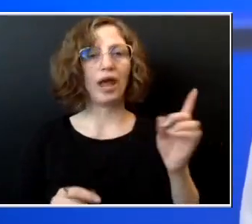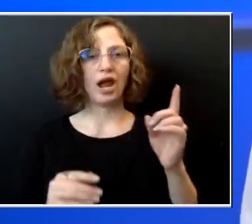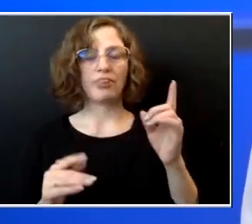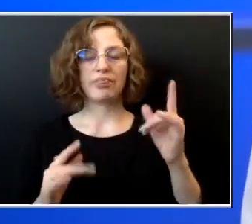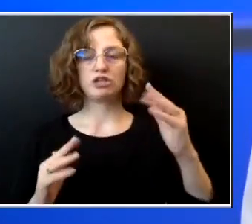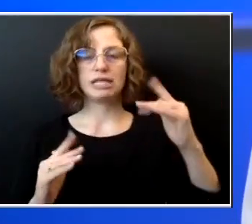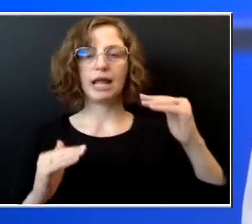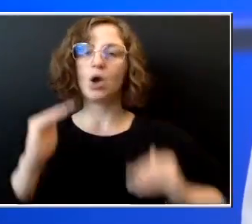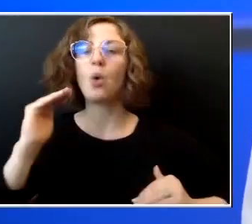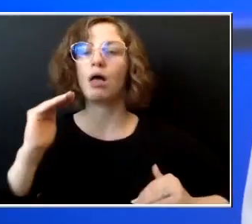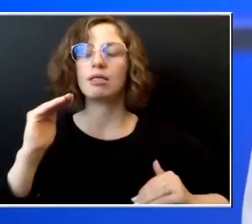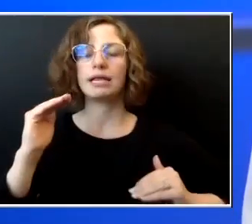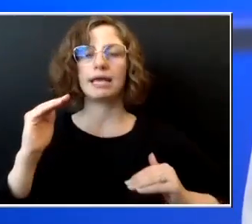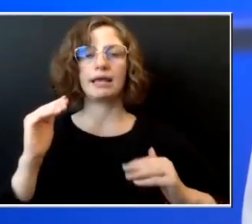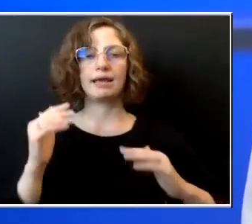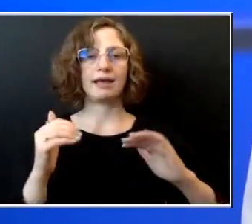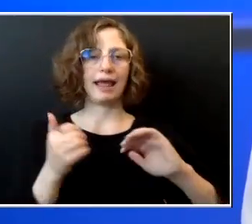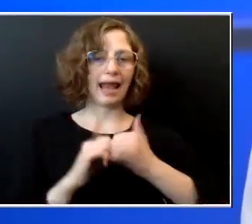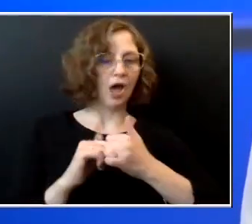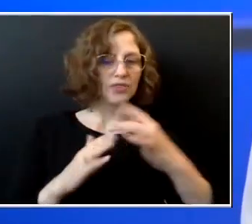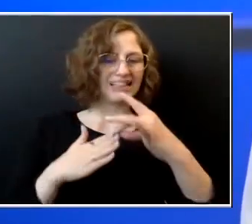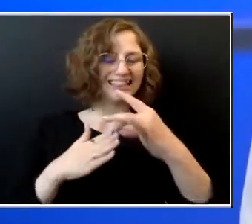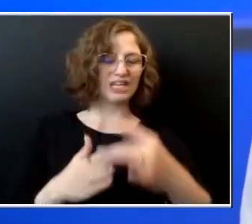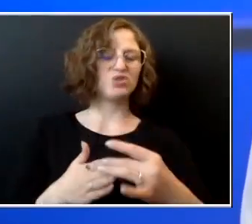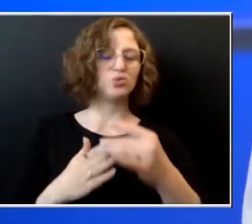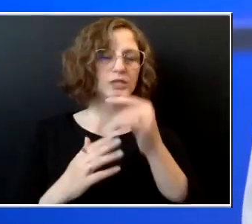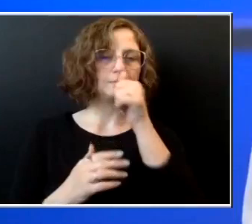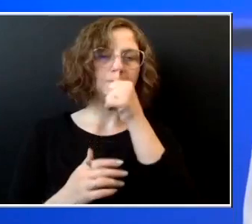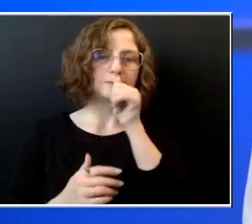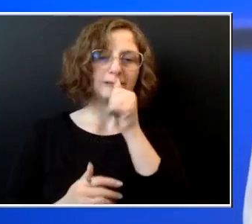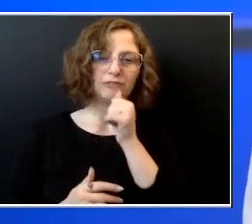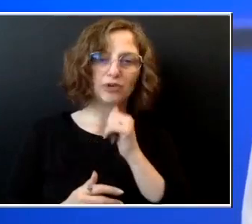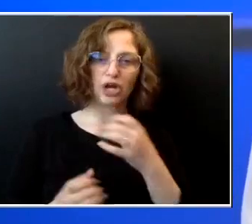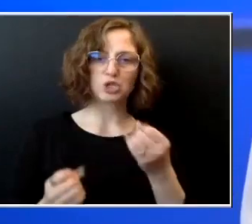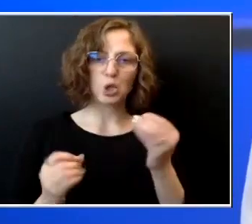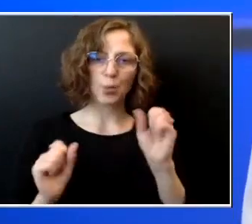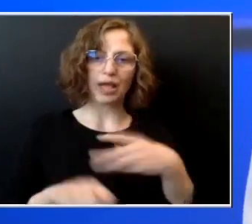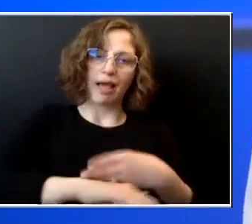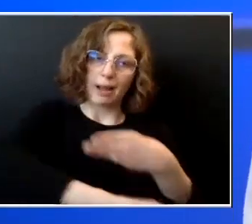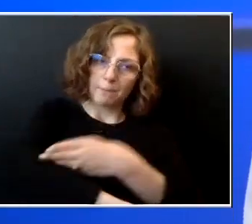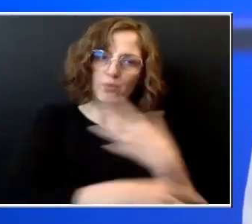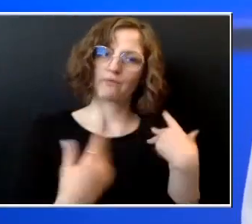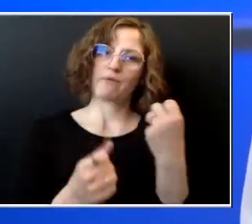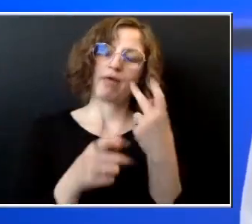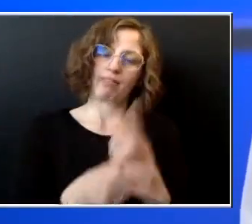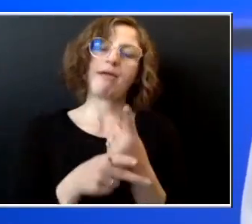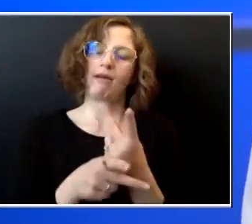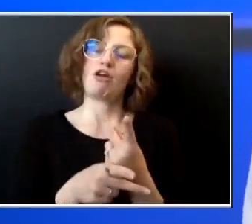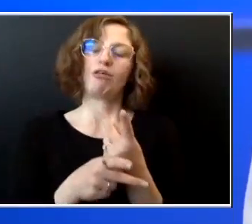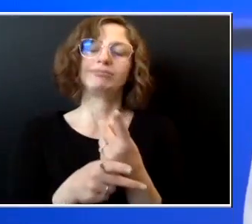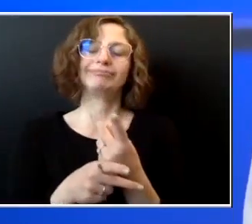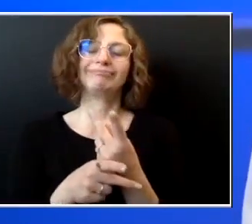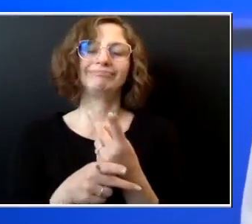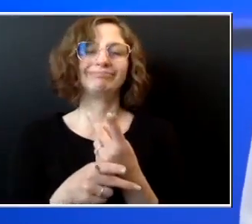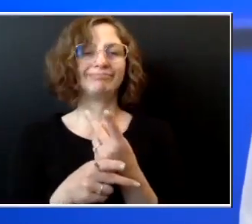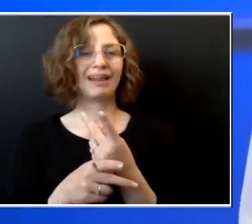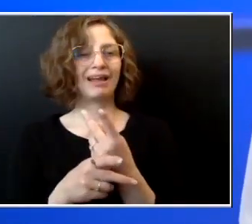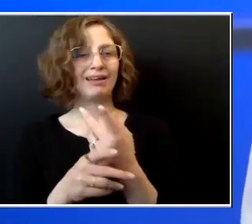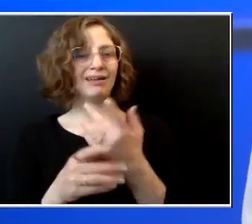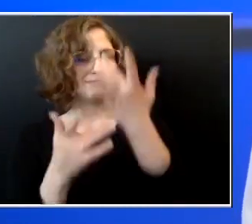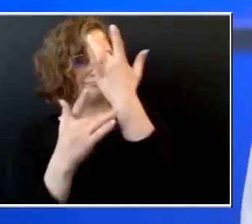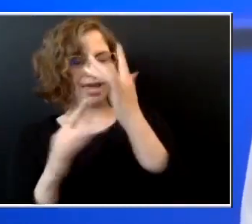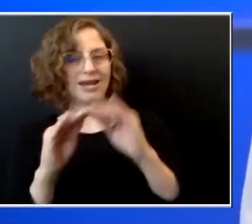way to guide healthcare in the future to provide care where it's needed most. Pandemics are like an X-ray of the